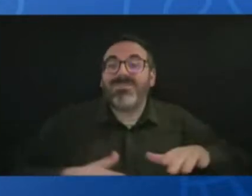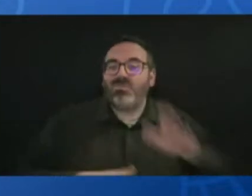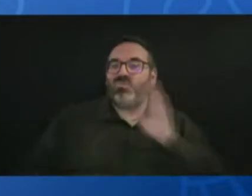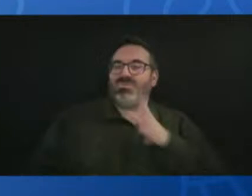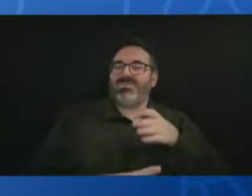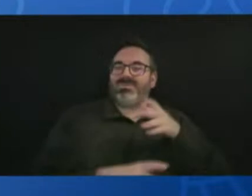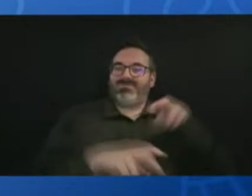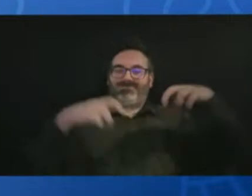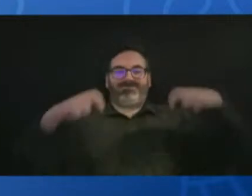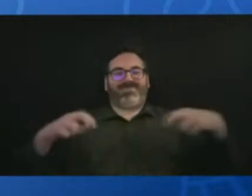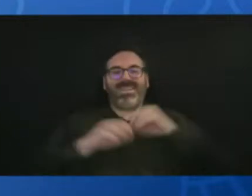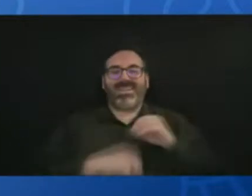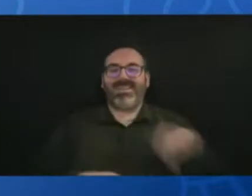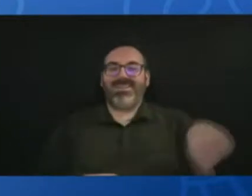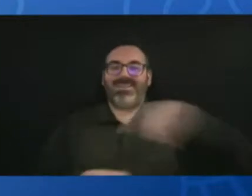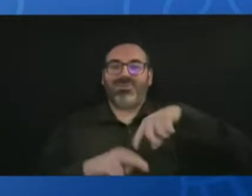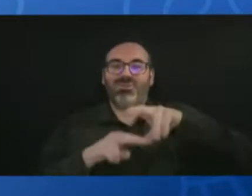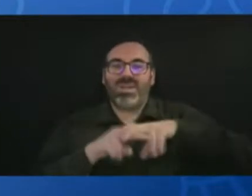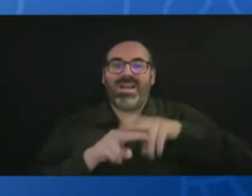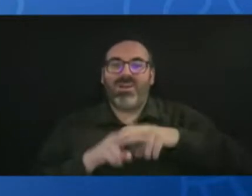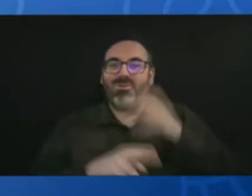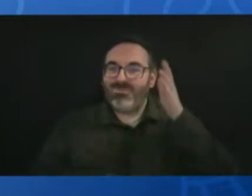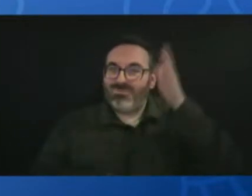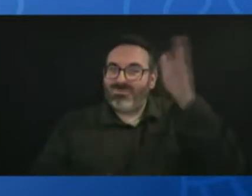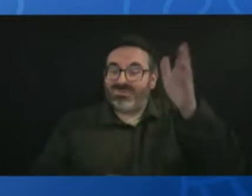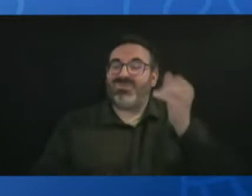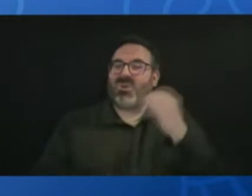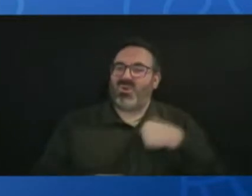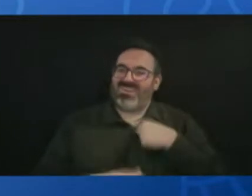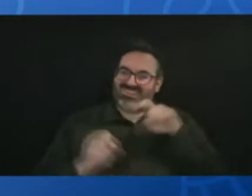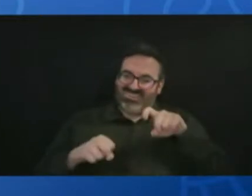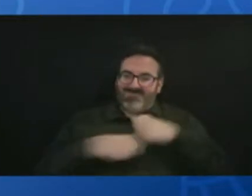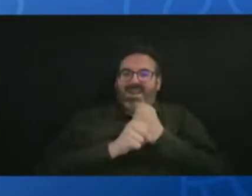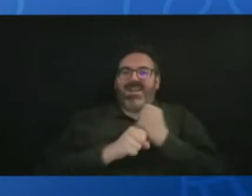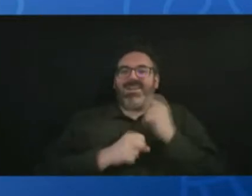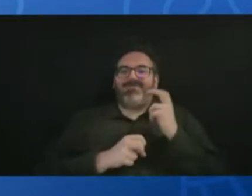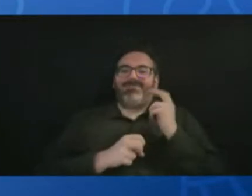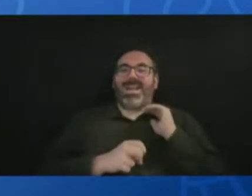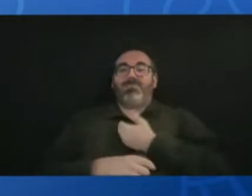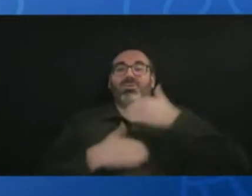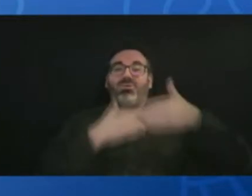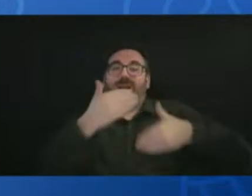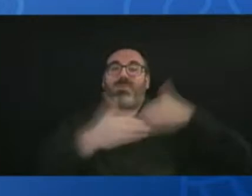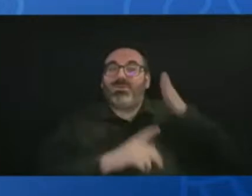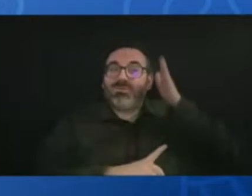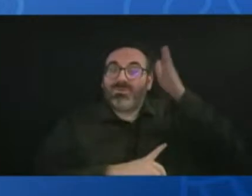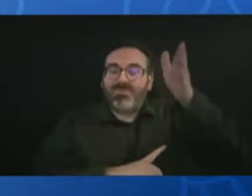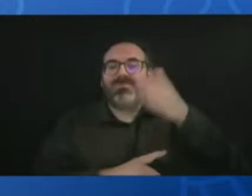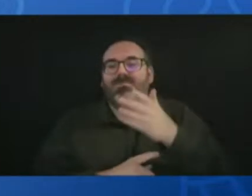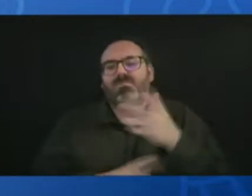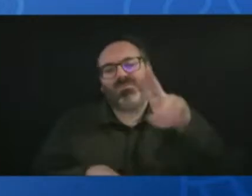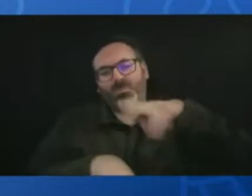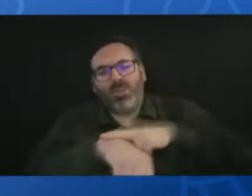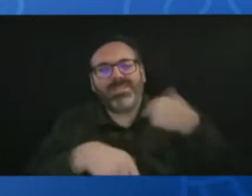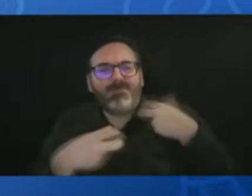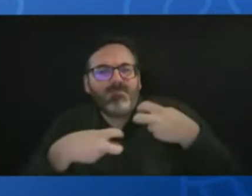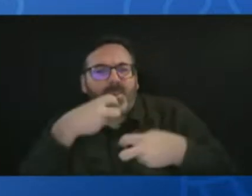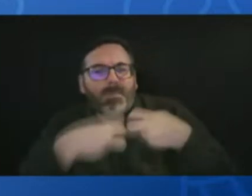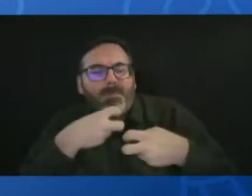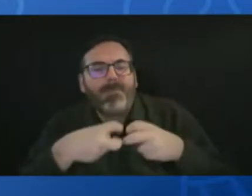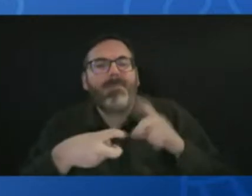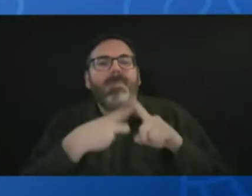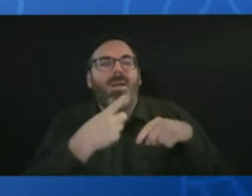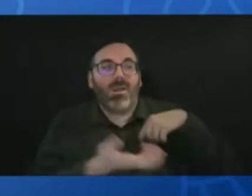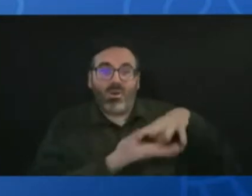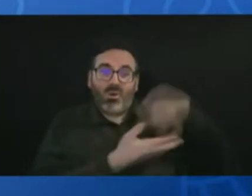try to please, there'll always be problems. But with what we've learned over the last several centuries, certainly the last century,